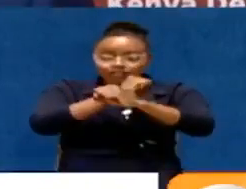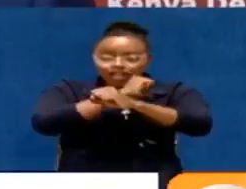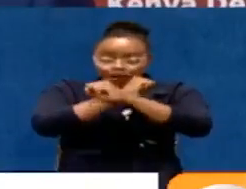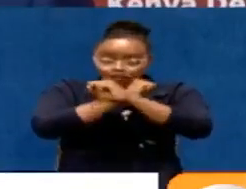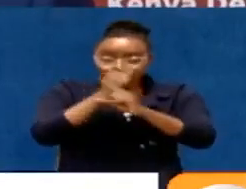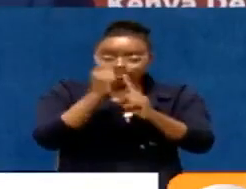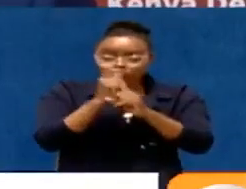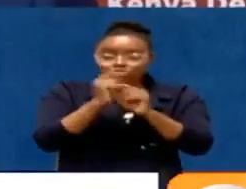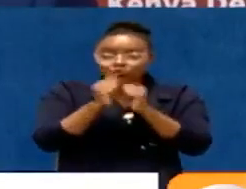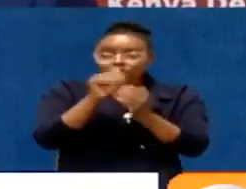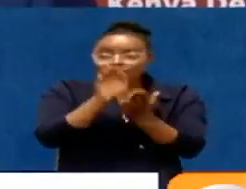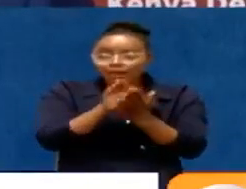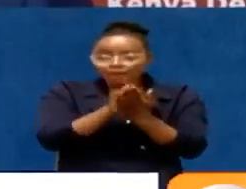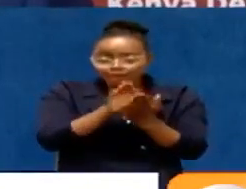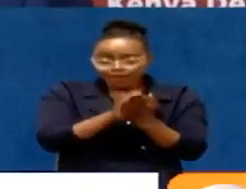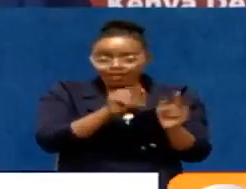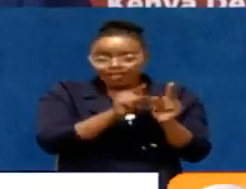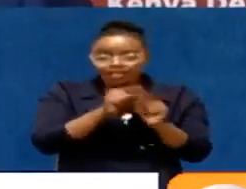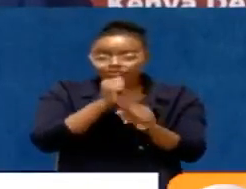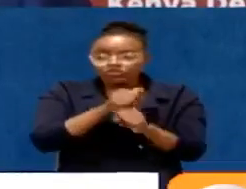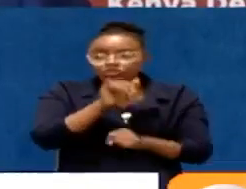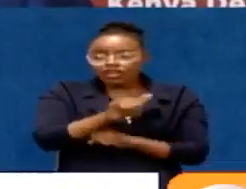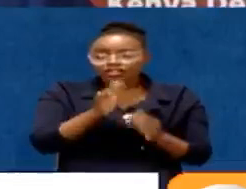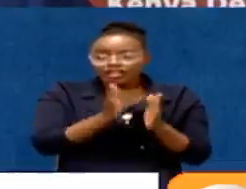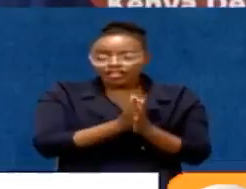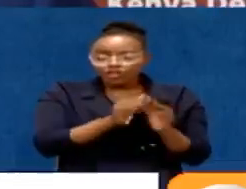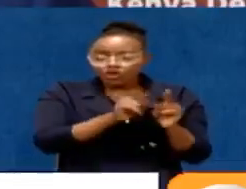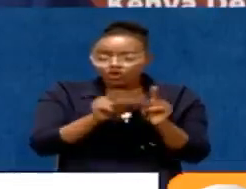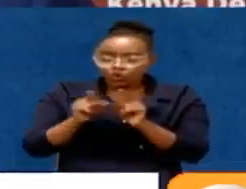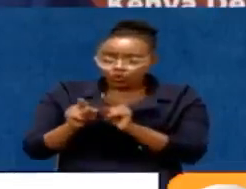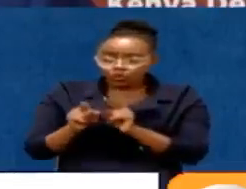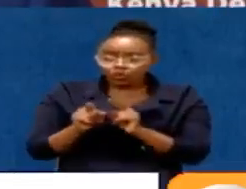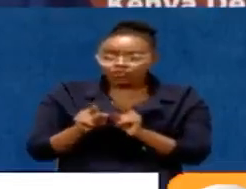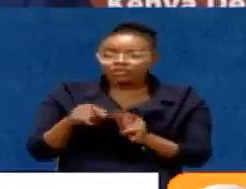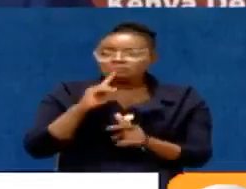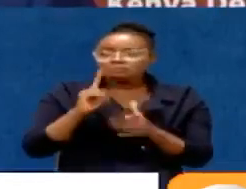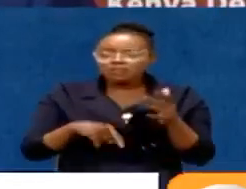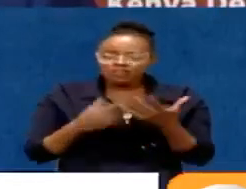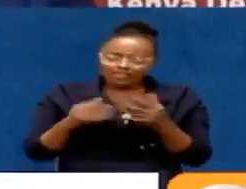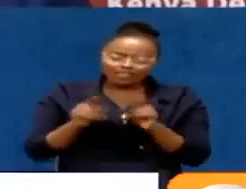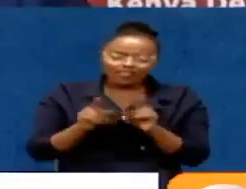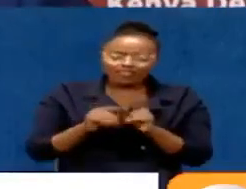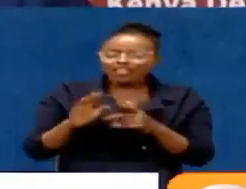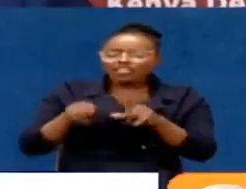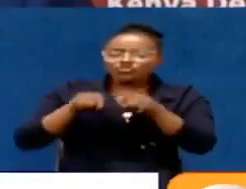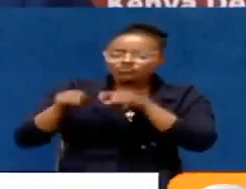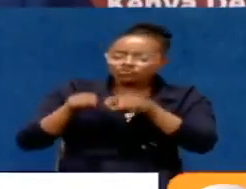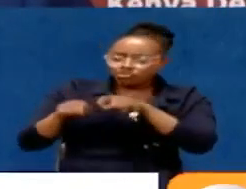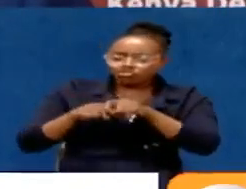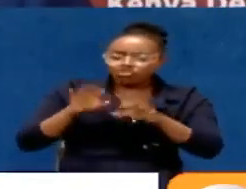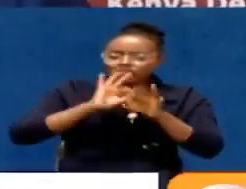our defense tools in the banks to make sure that the banks are like, just like the matatu, the speed governor. You cannot